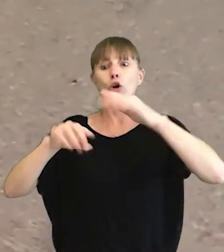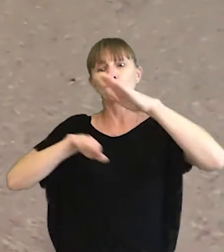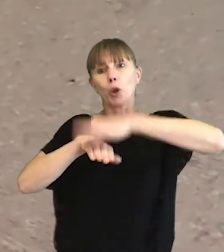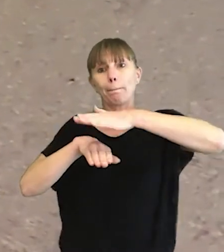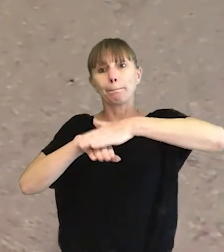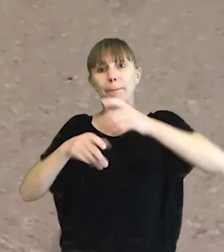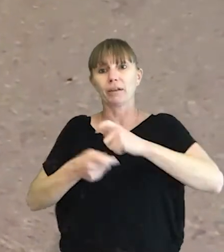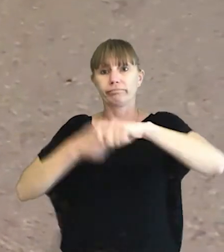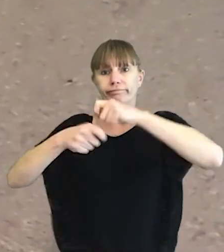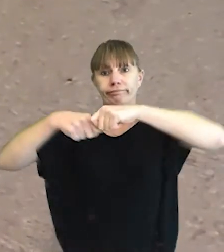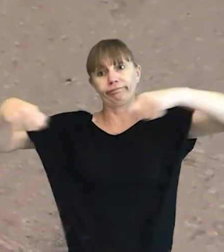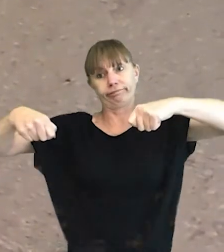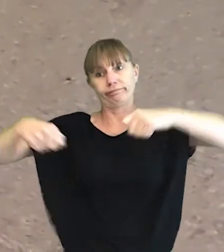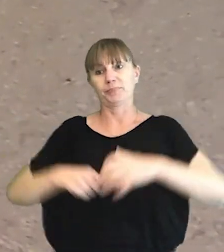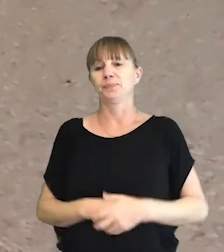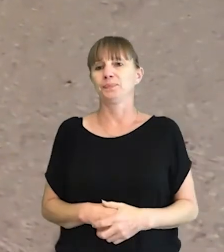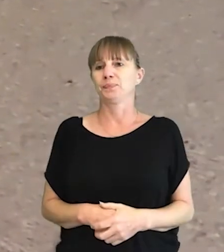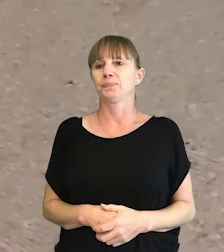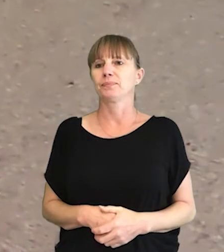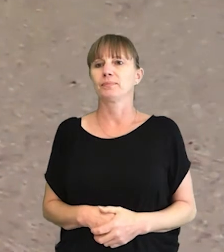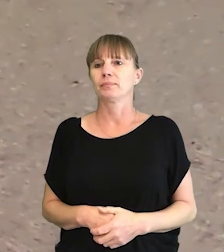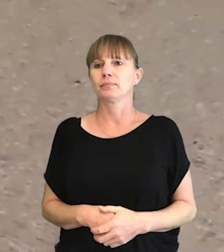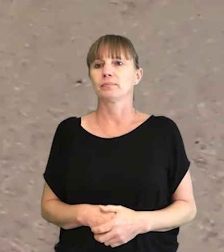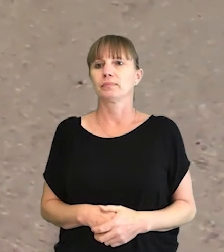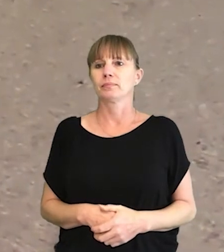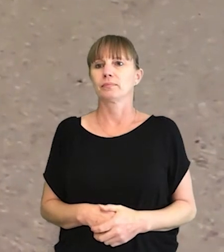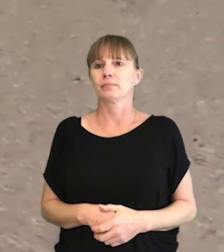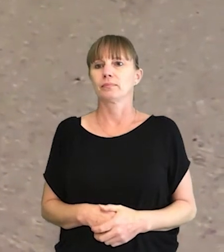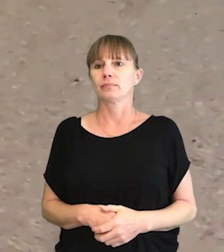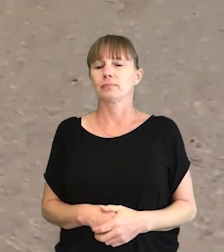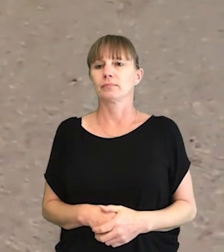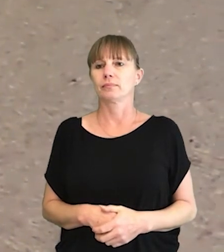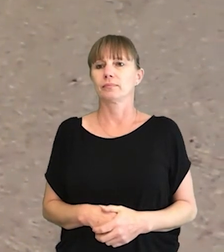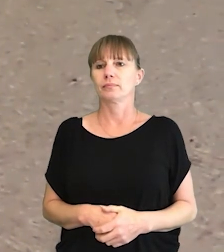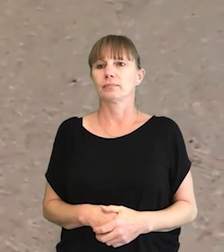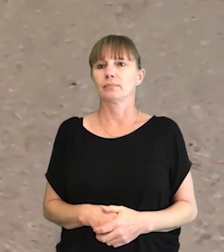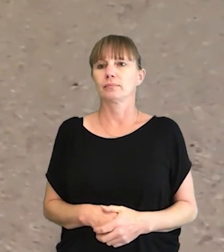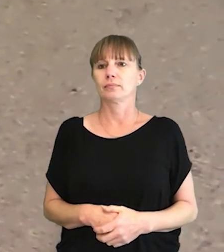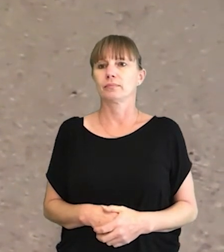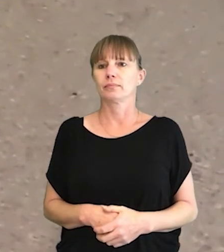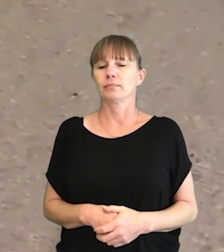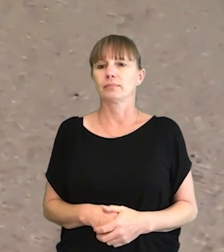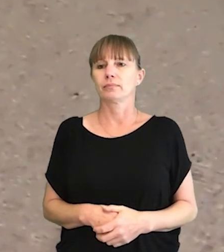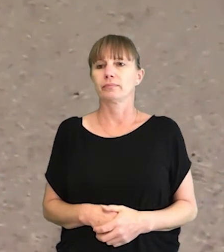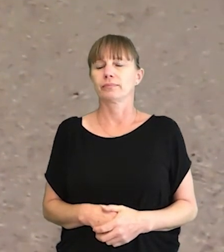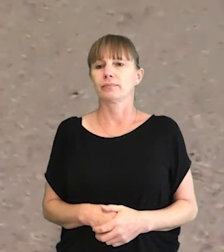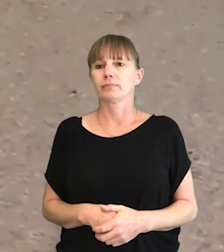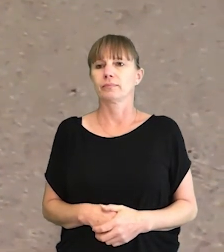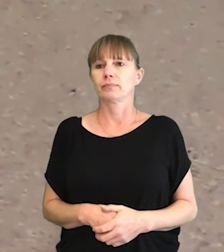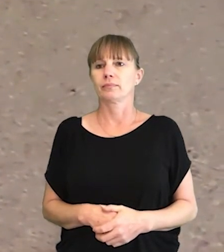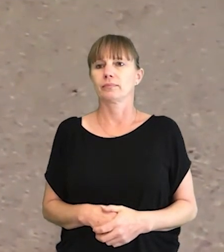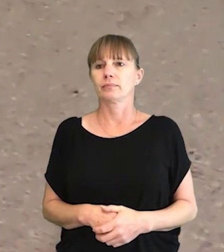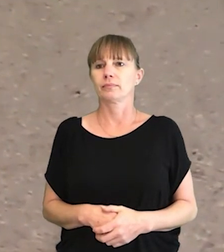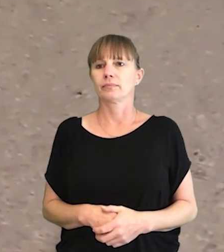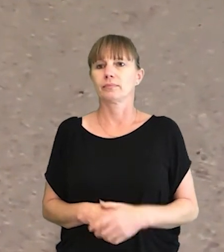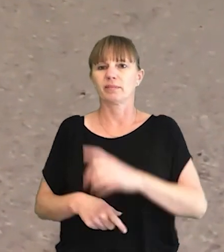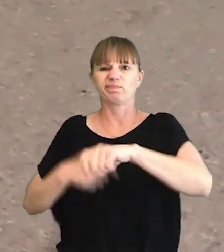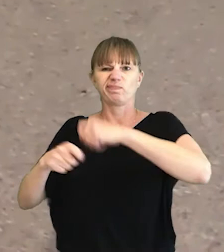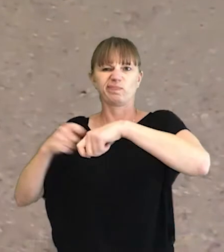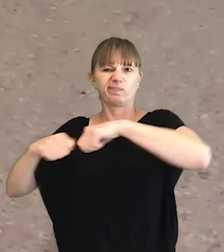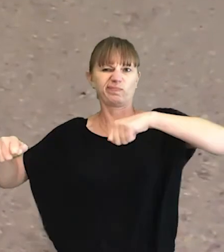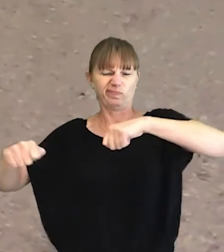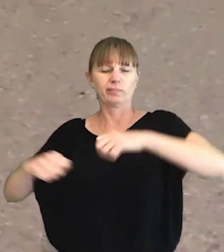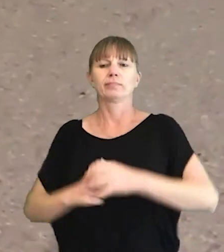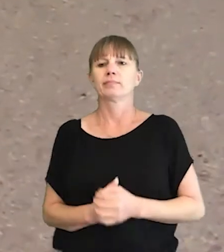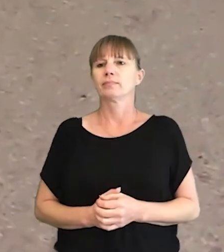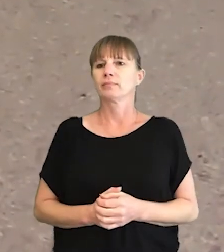top of the cut. This will add extra pressure. Take the tail around the other eye and tie on top of